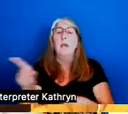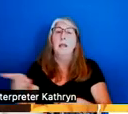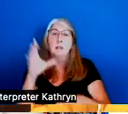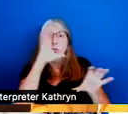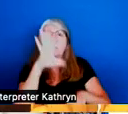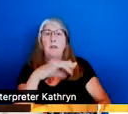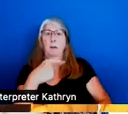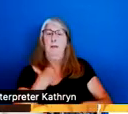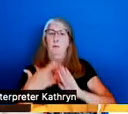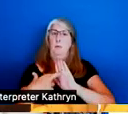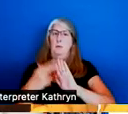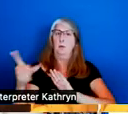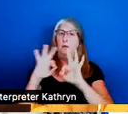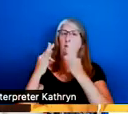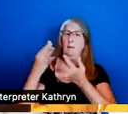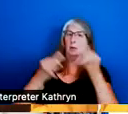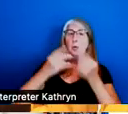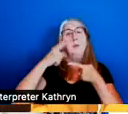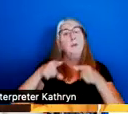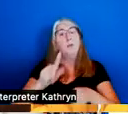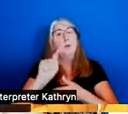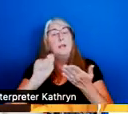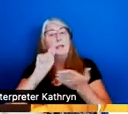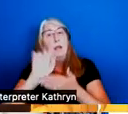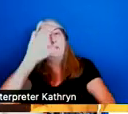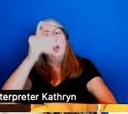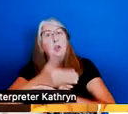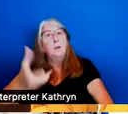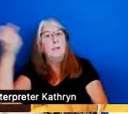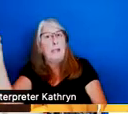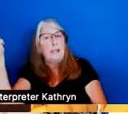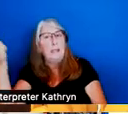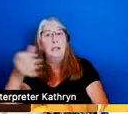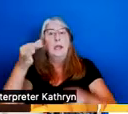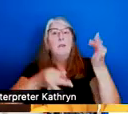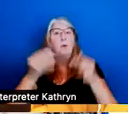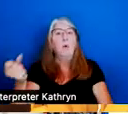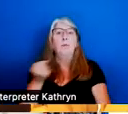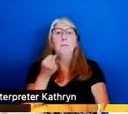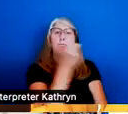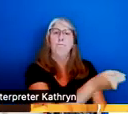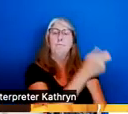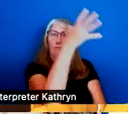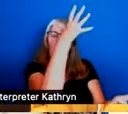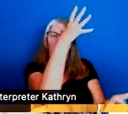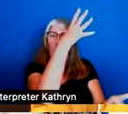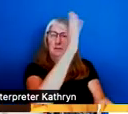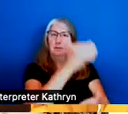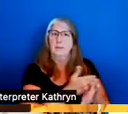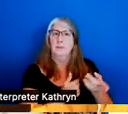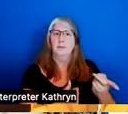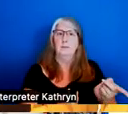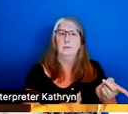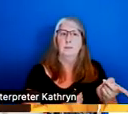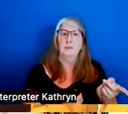during all that time, her son was taken. And the courts gave custody to the father, as he